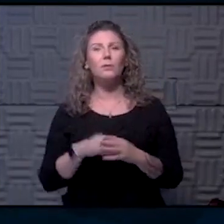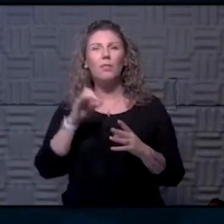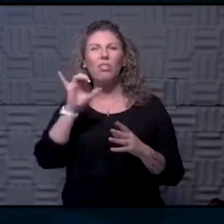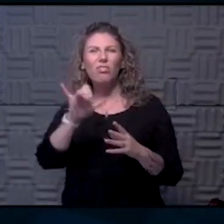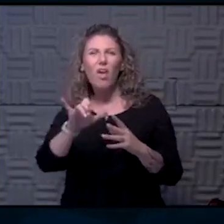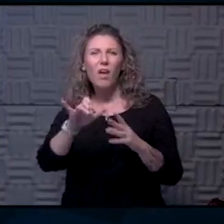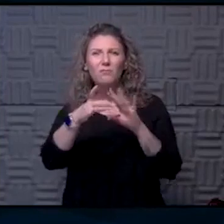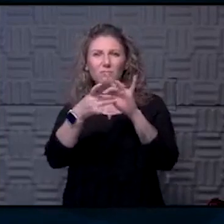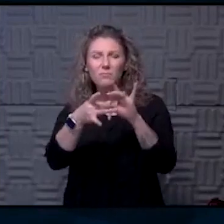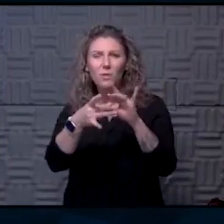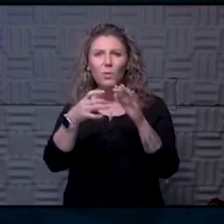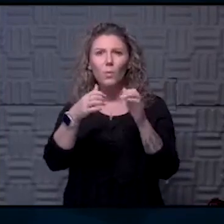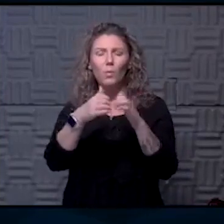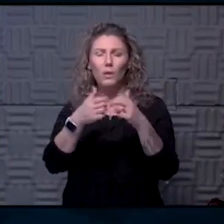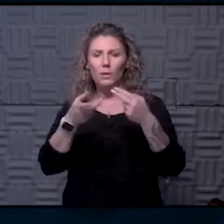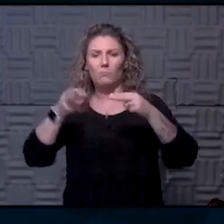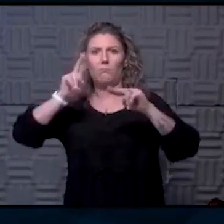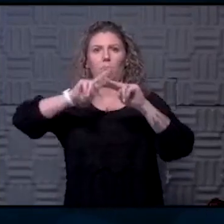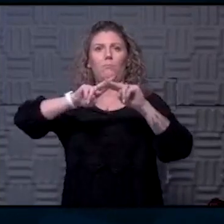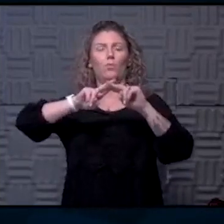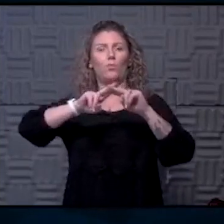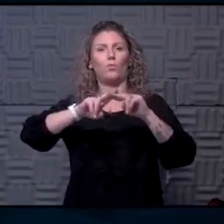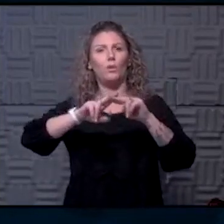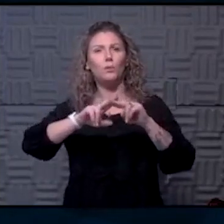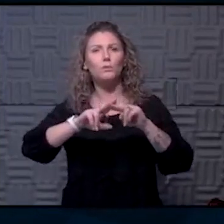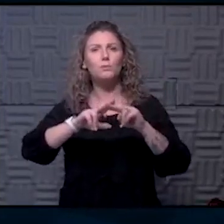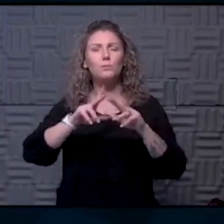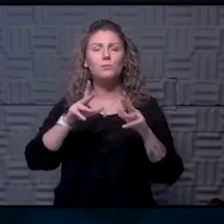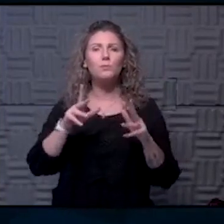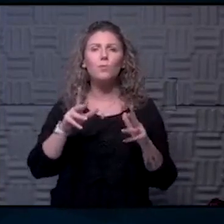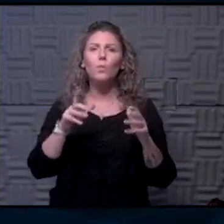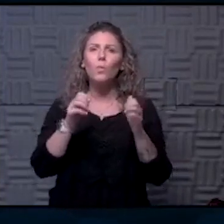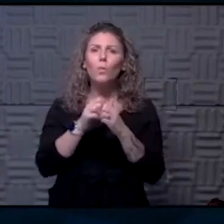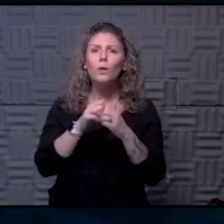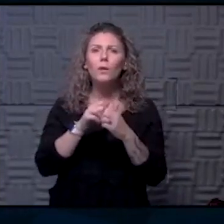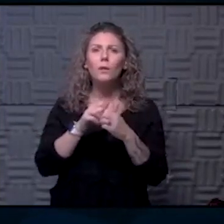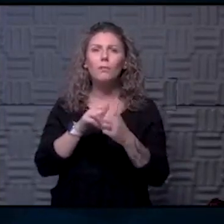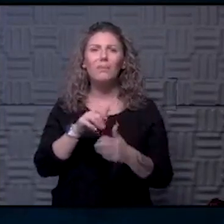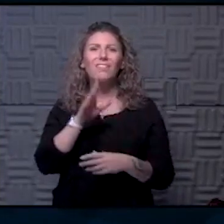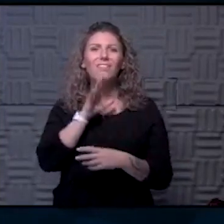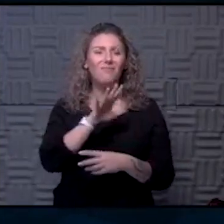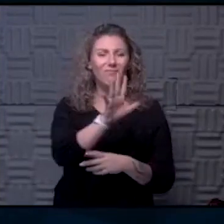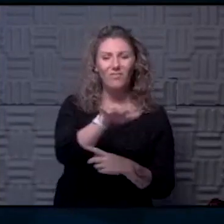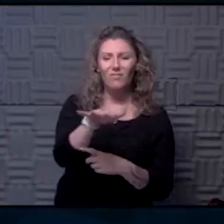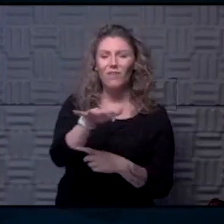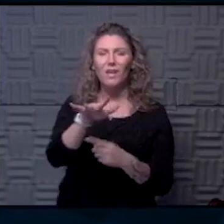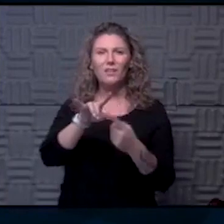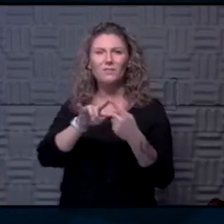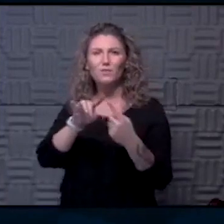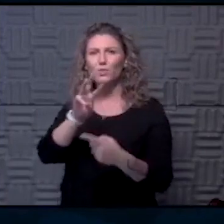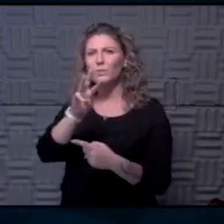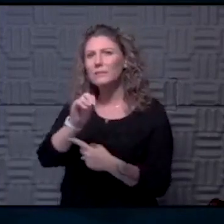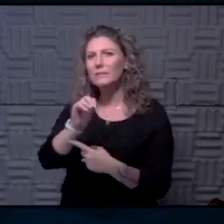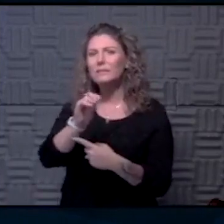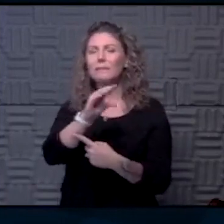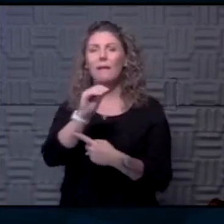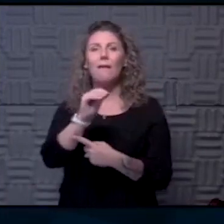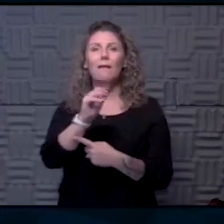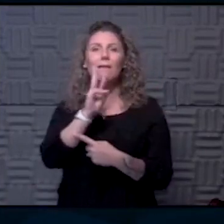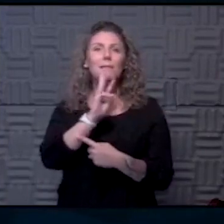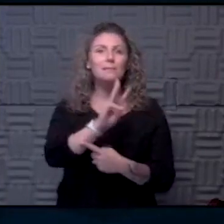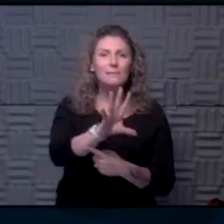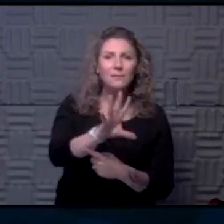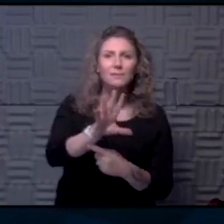paired with this increase in the 55 to 60 and 60 to 65 age